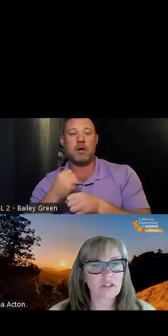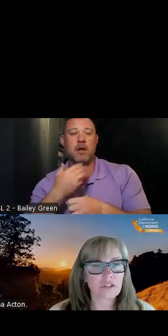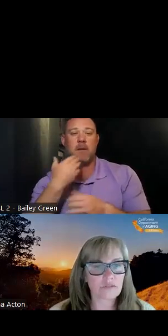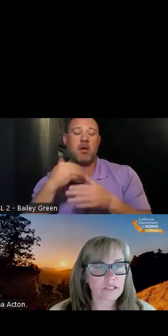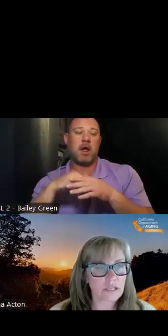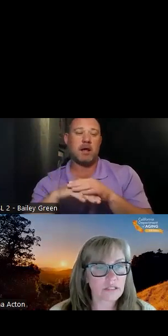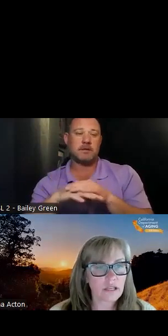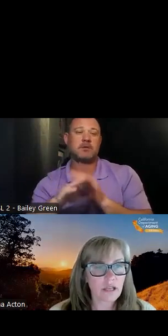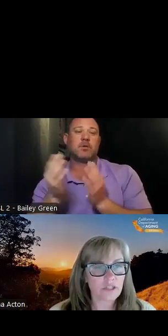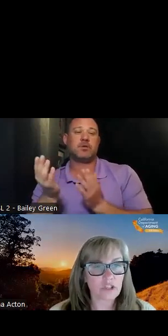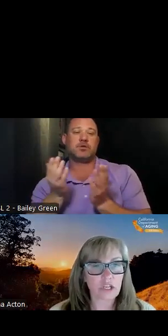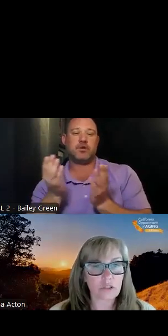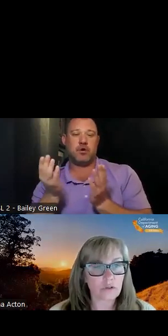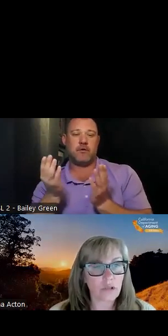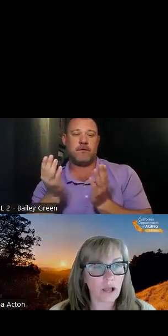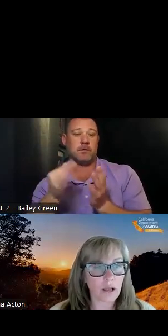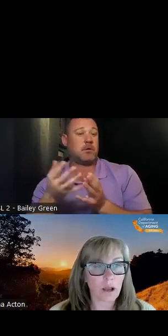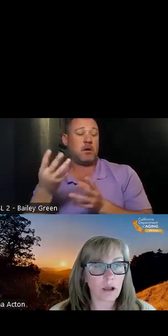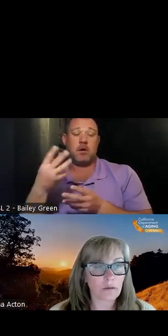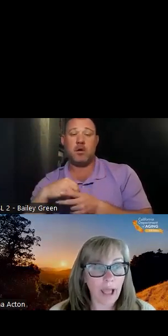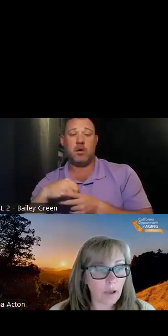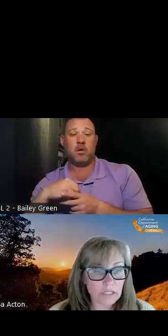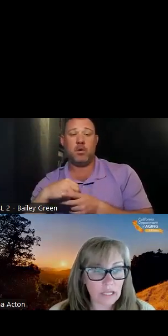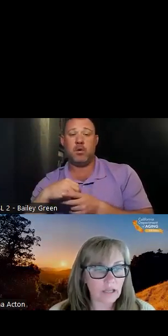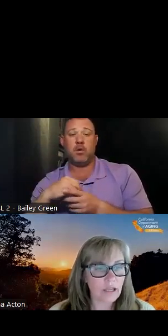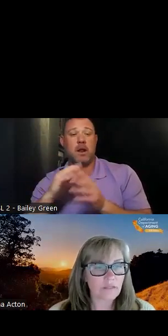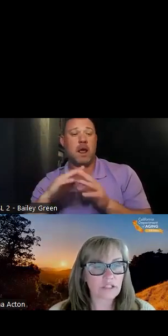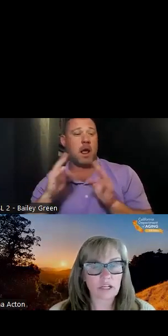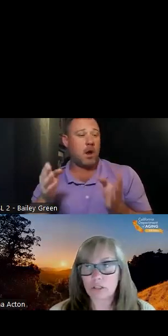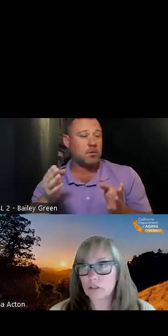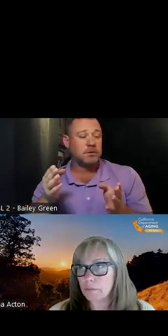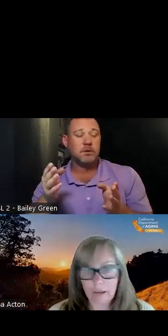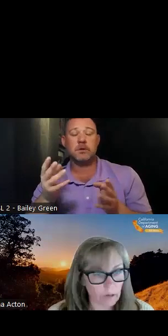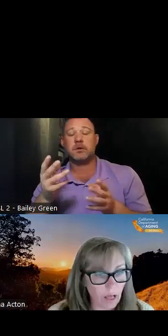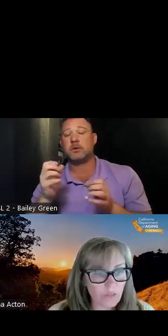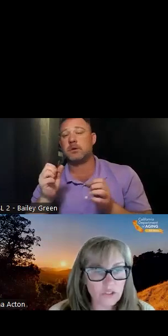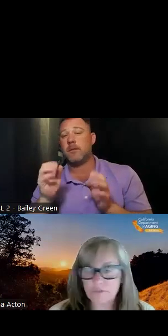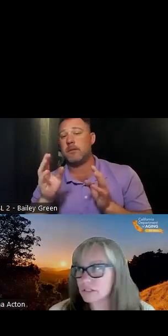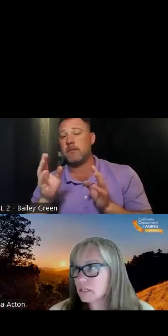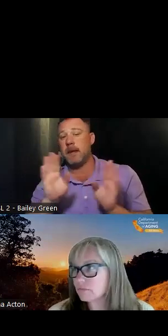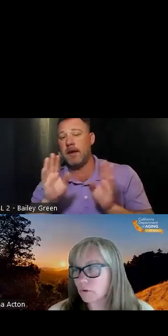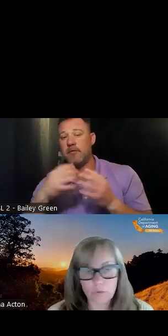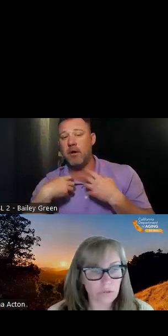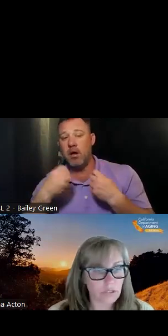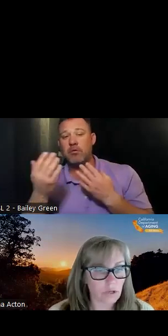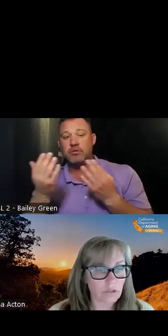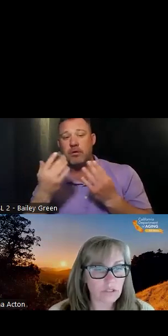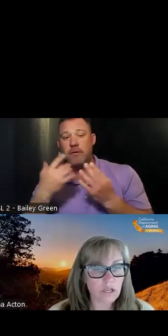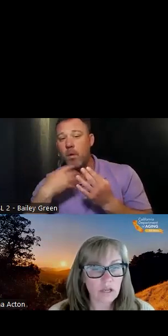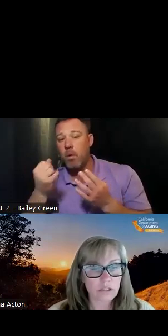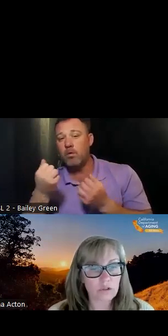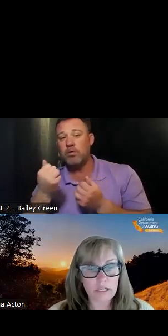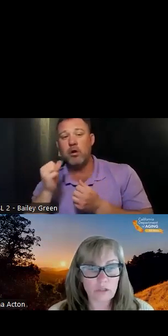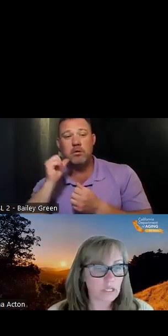access to the services? This could include housing. This can include behavioral health services for older